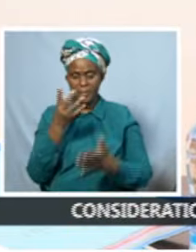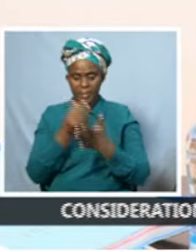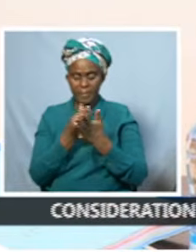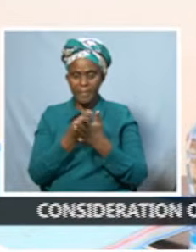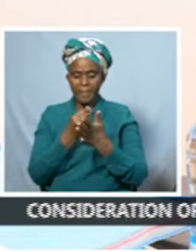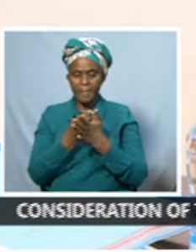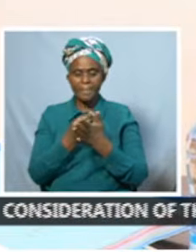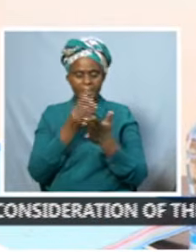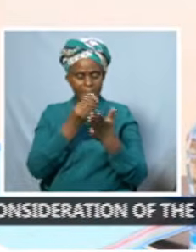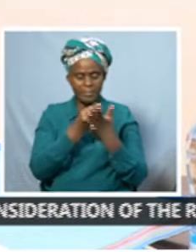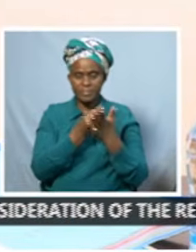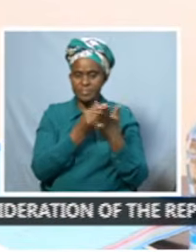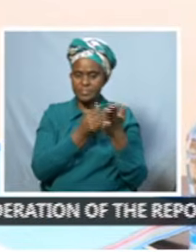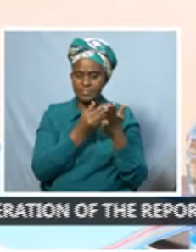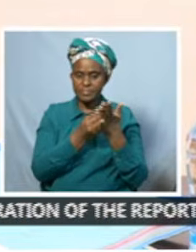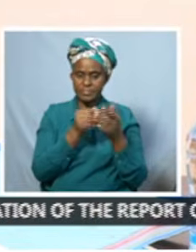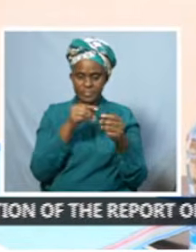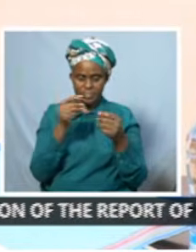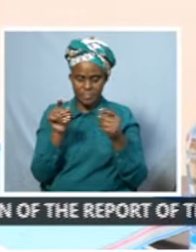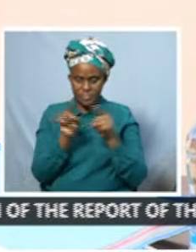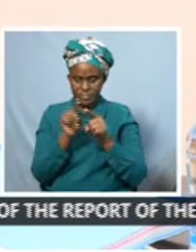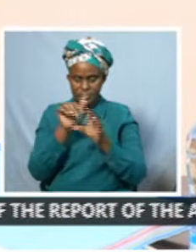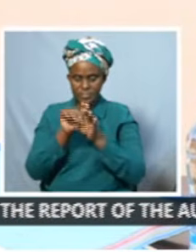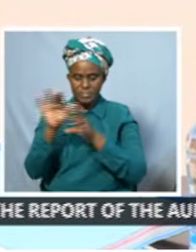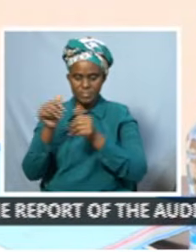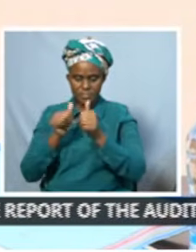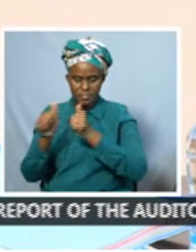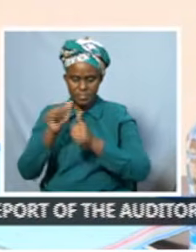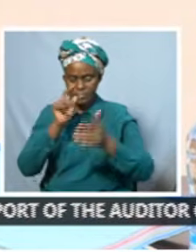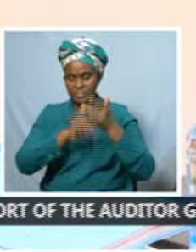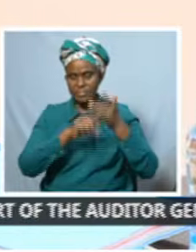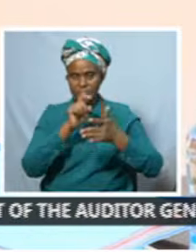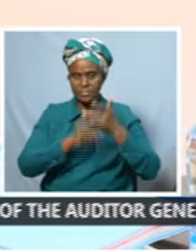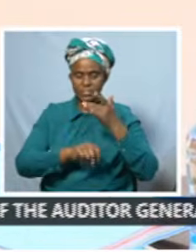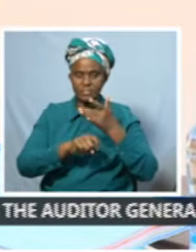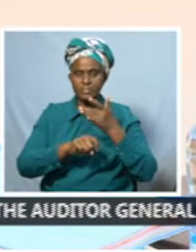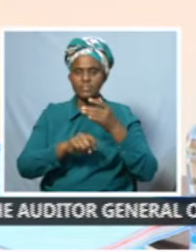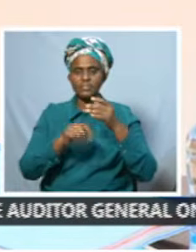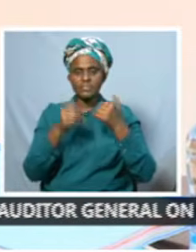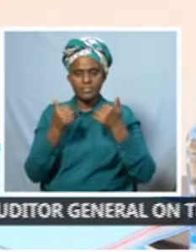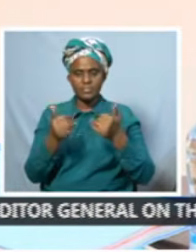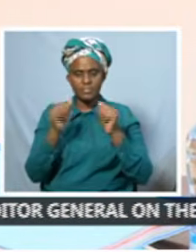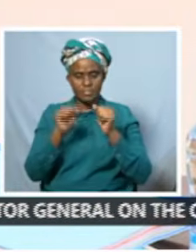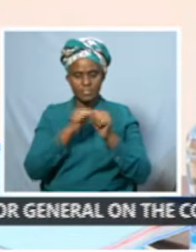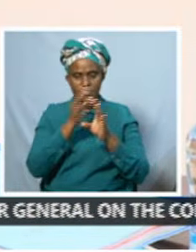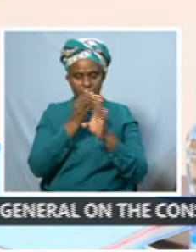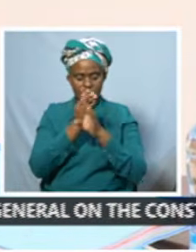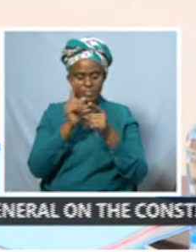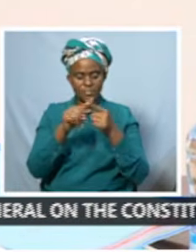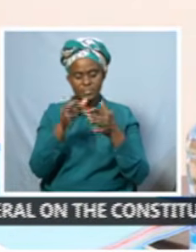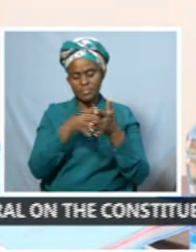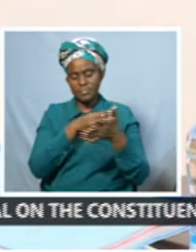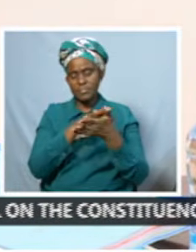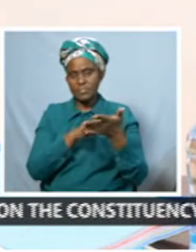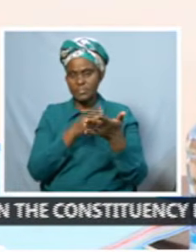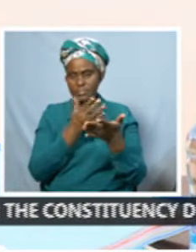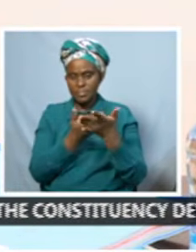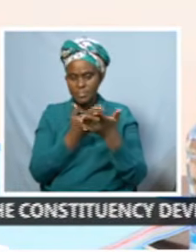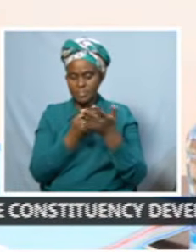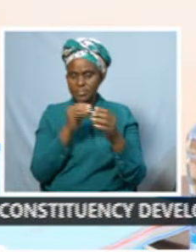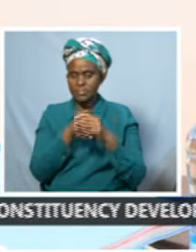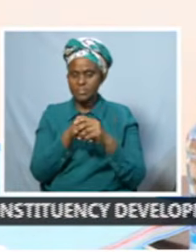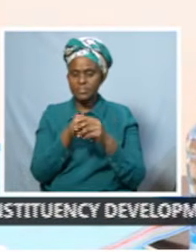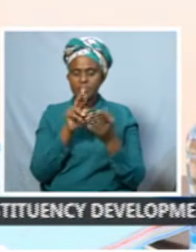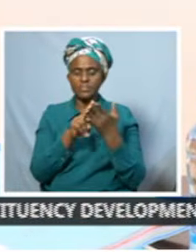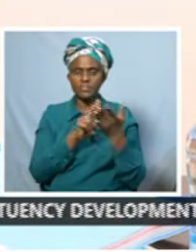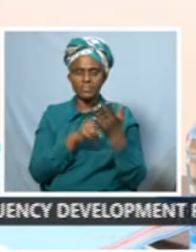fund was treated as part of the administrative cost, and you may wish to refer to the table in